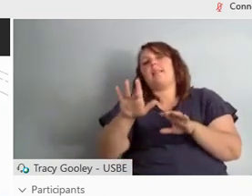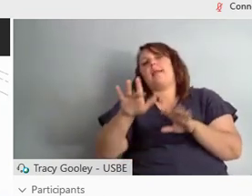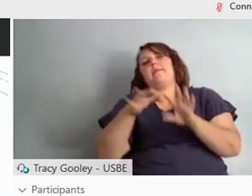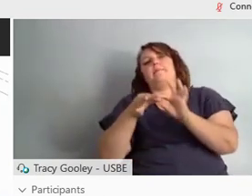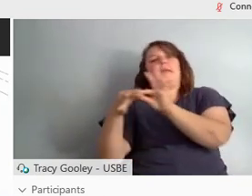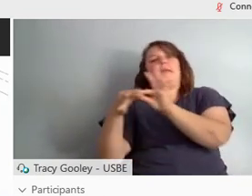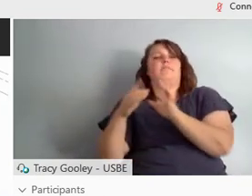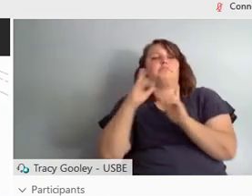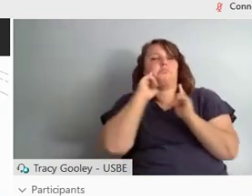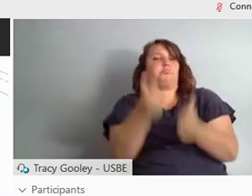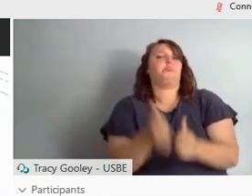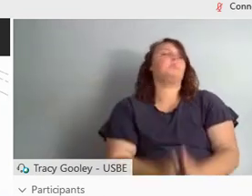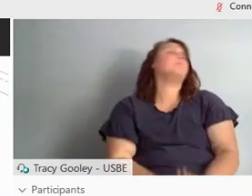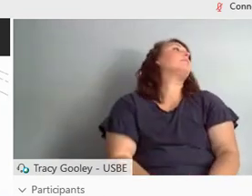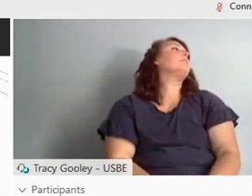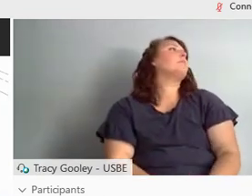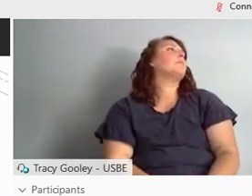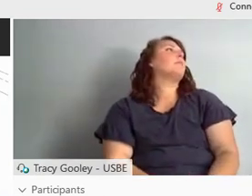datagateway.schools.utah.gov.